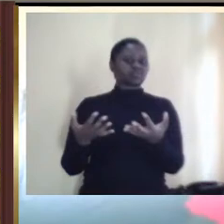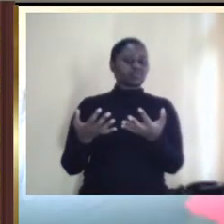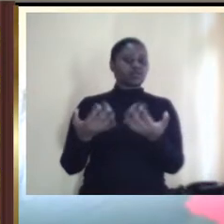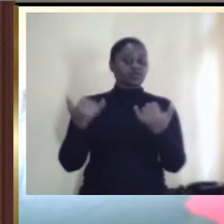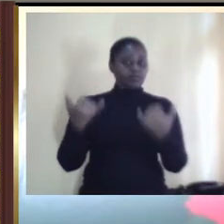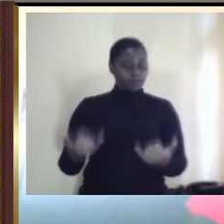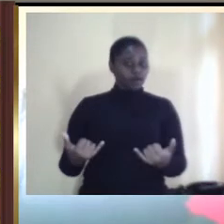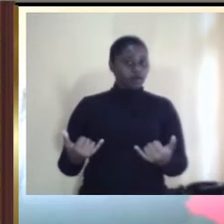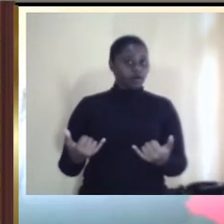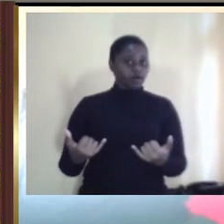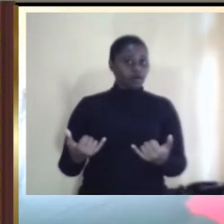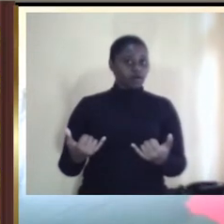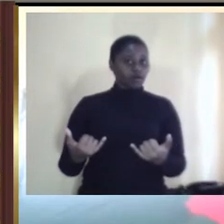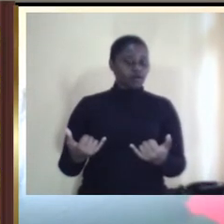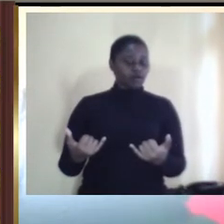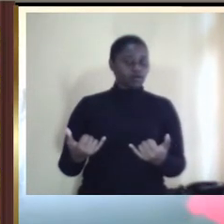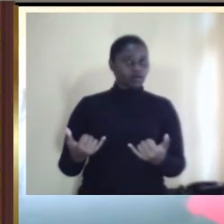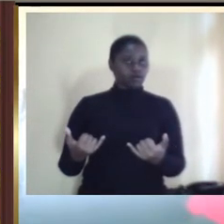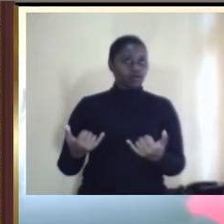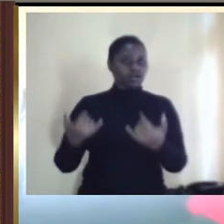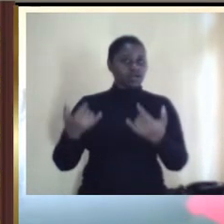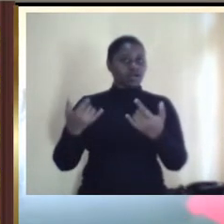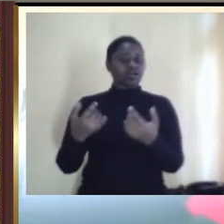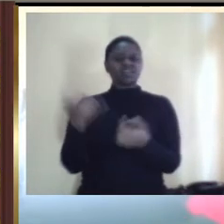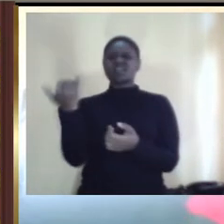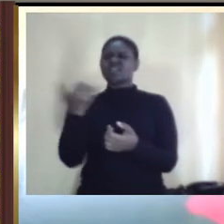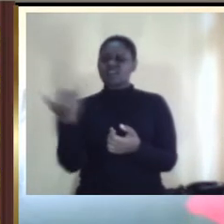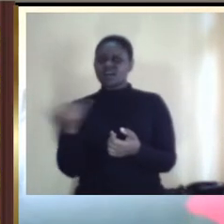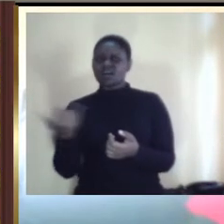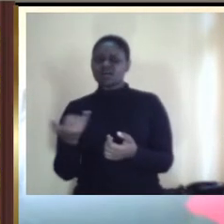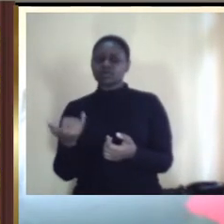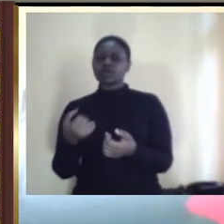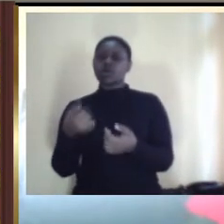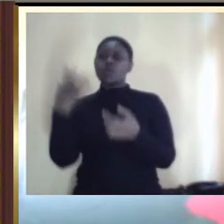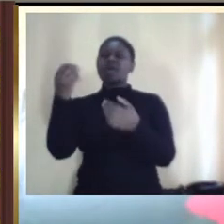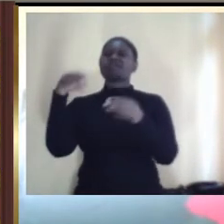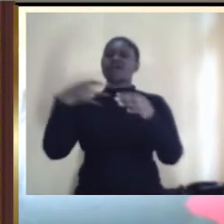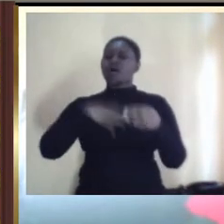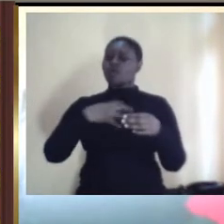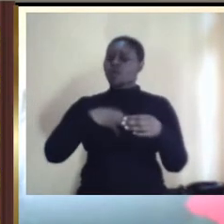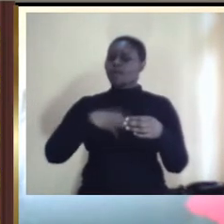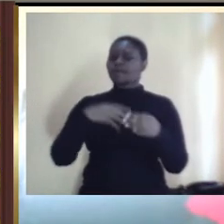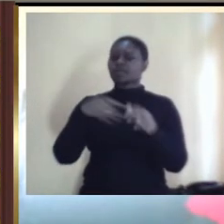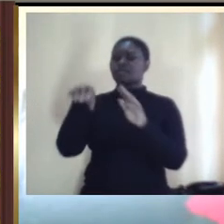outline, but to outline the, such as what we have a program,